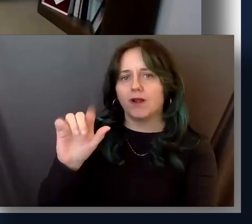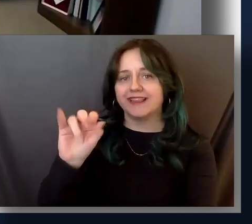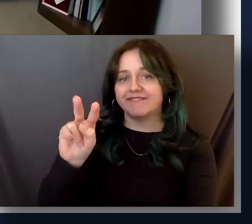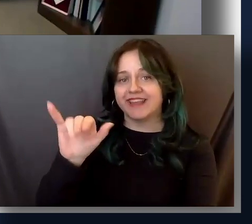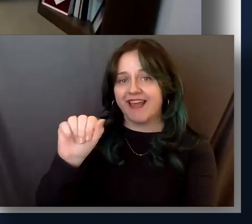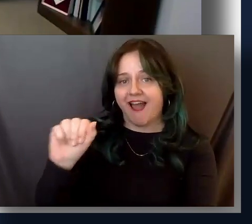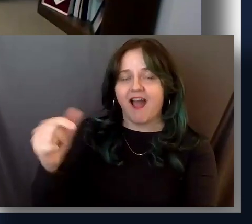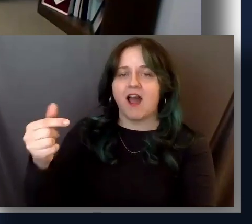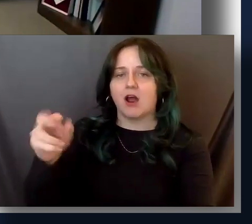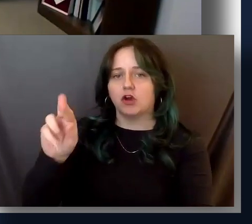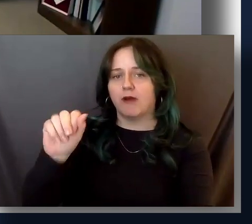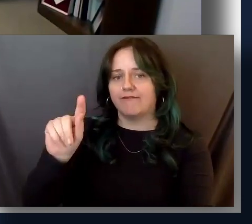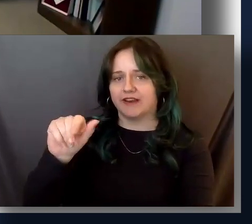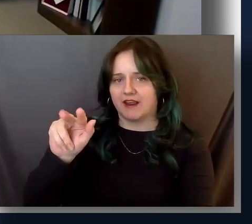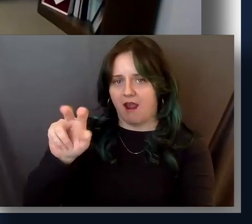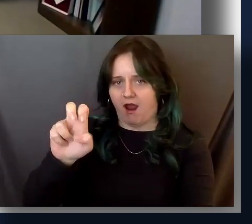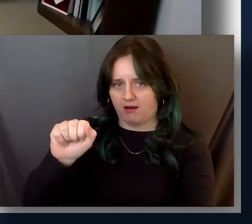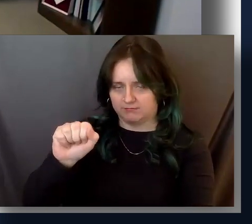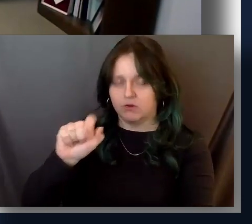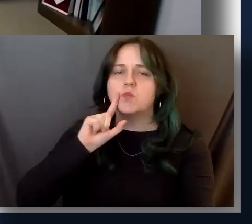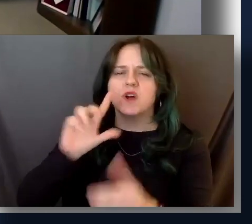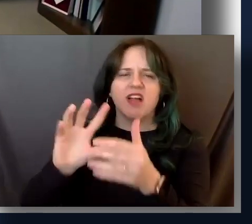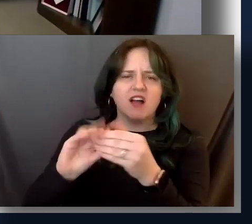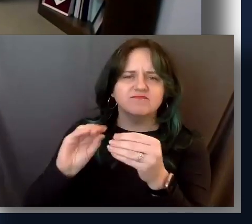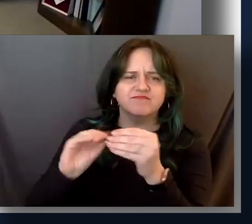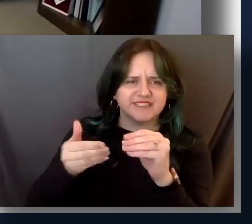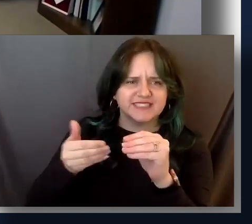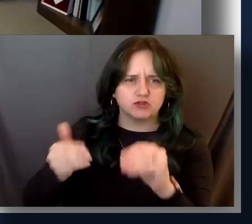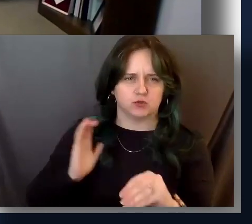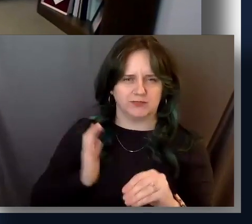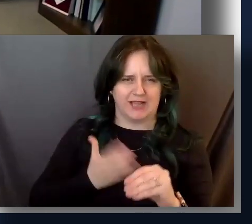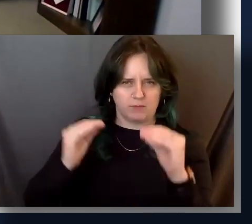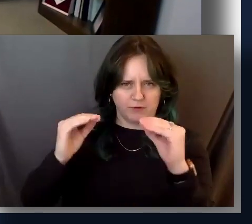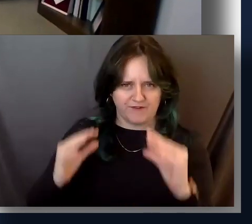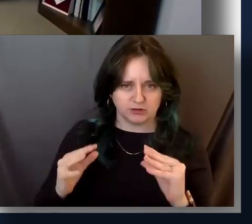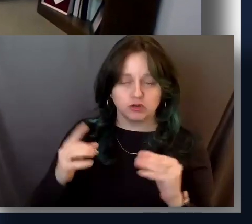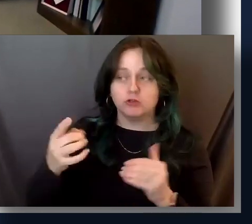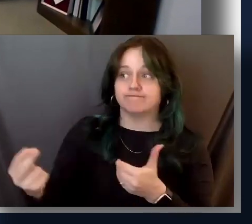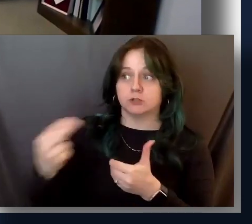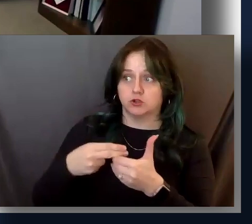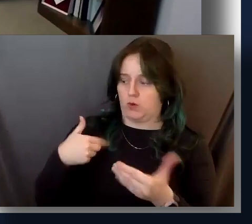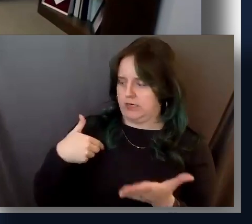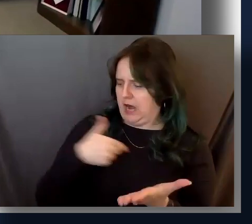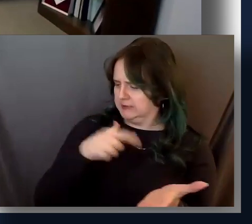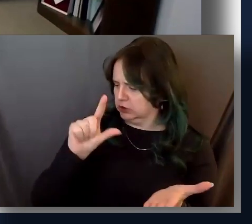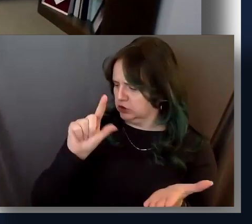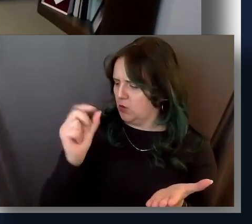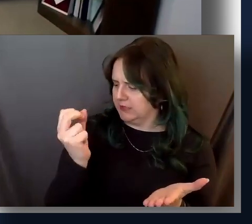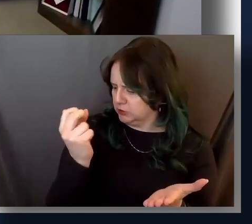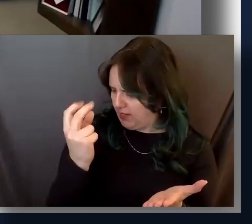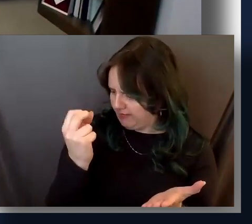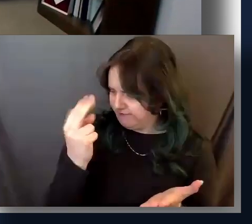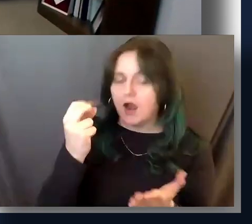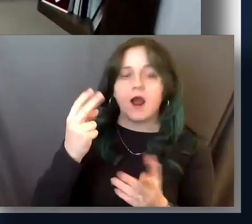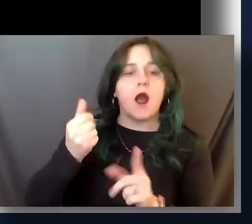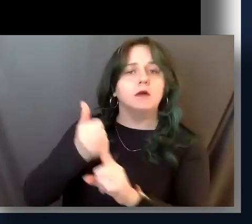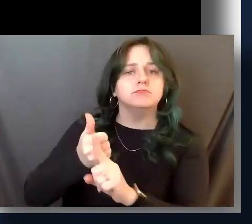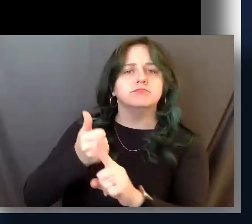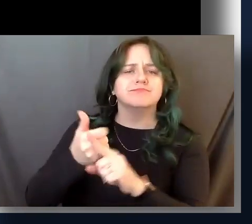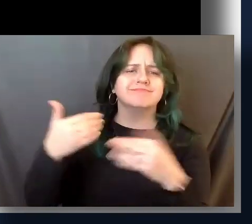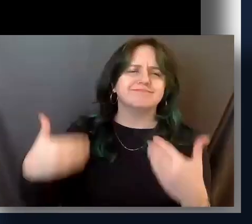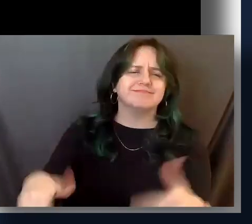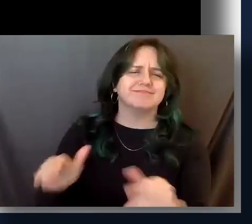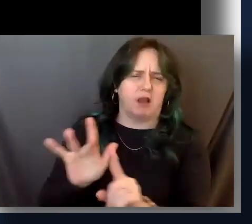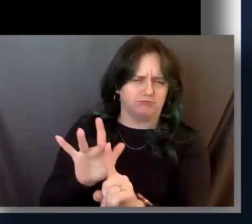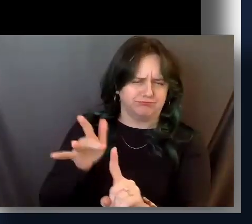Olivia Graeve, who will introduce today's speaker. Professor Graeve joined UC San Diego in 2012